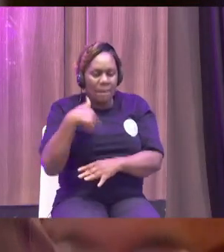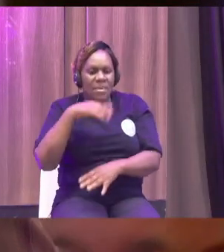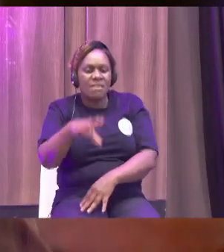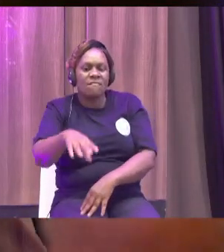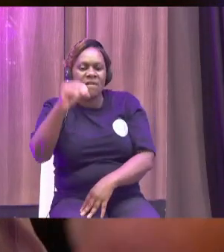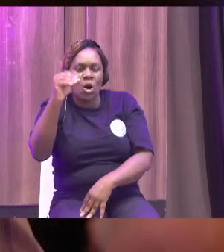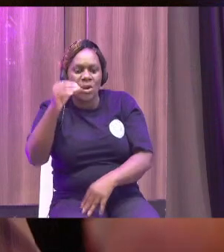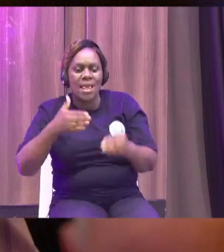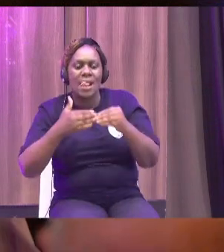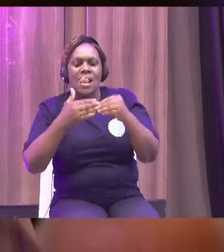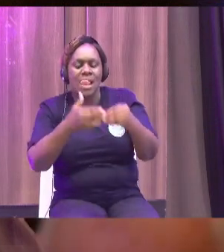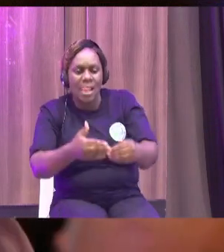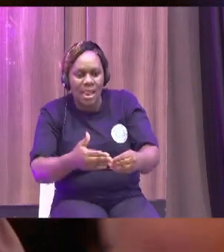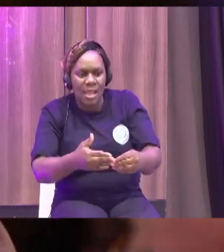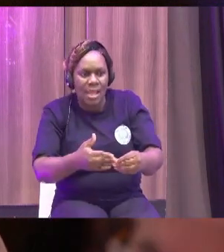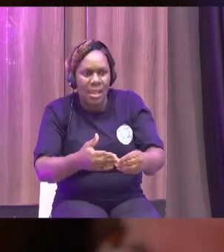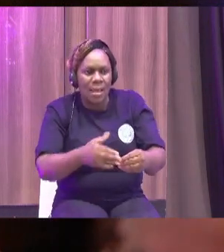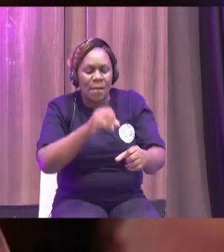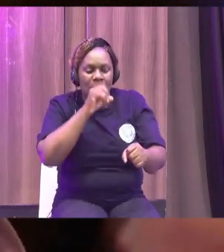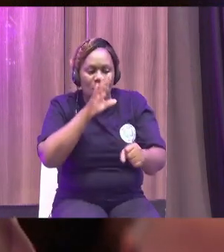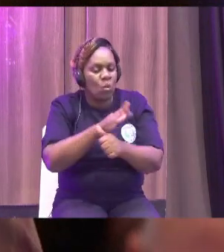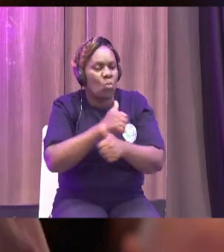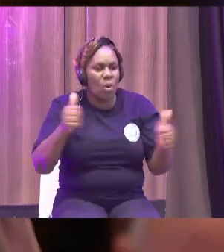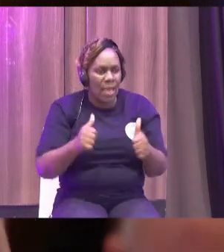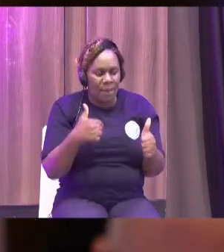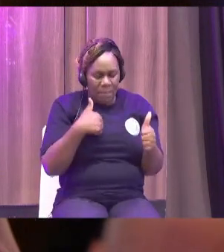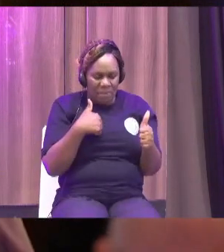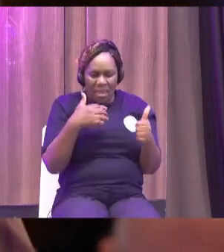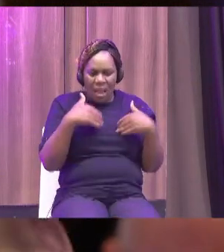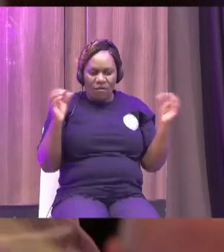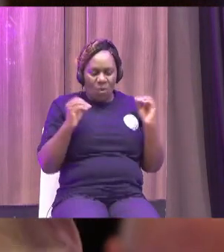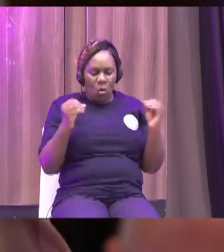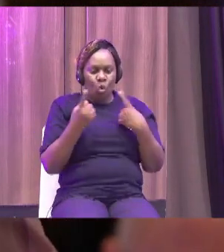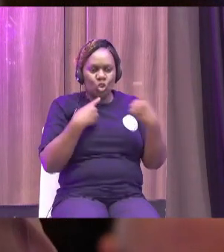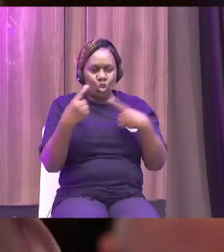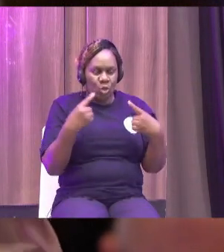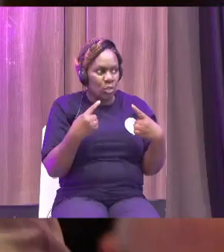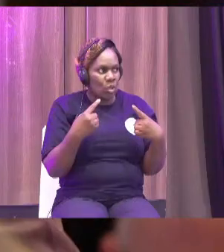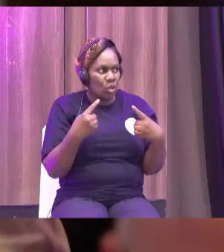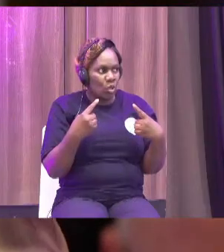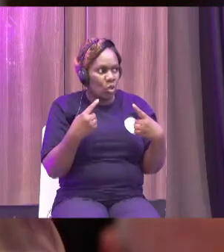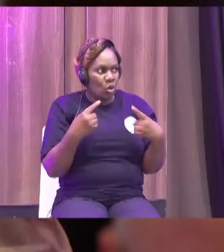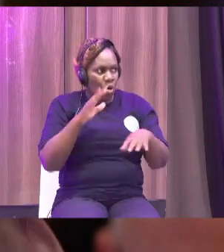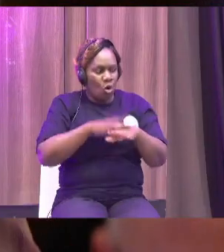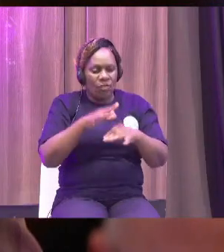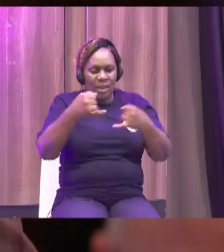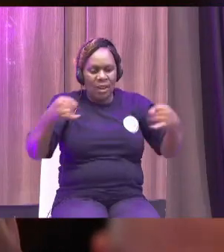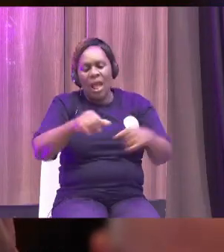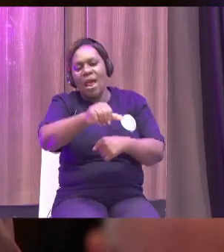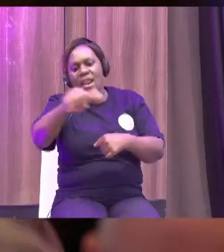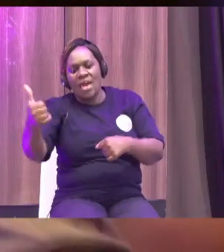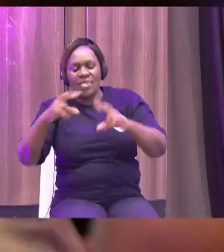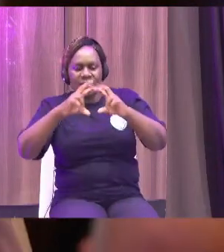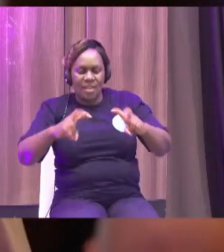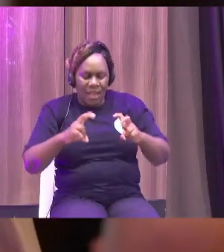a lead that is very promising. So I've not really heard talks along that line, alternative search,